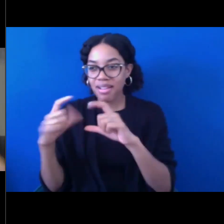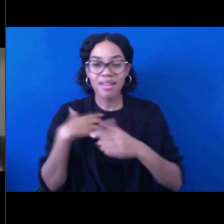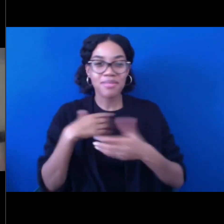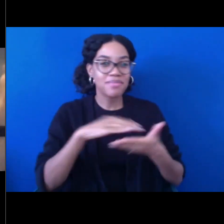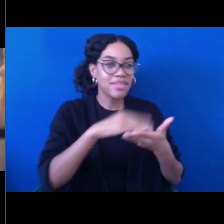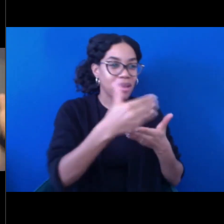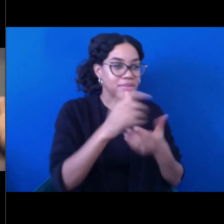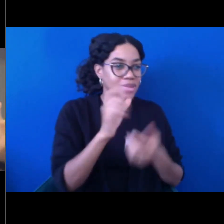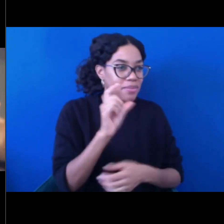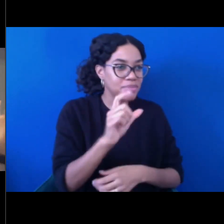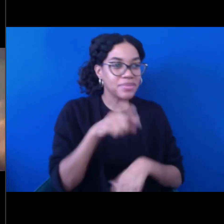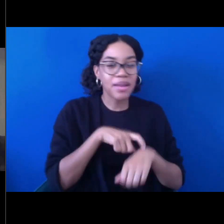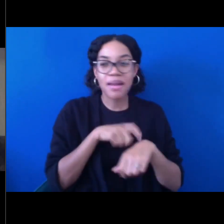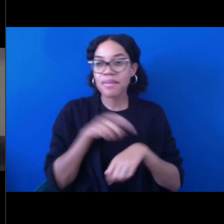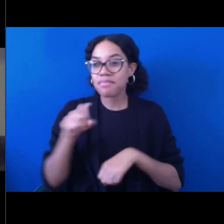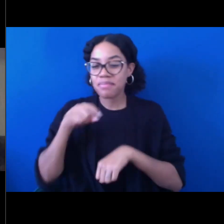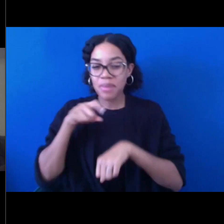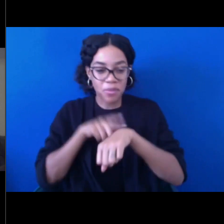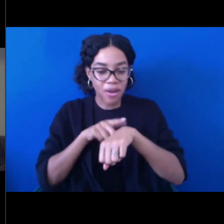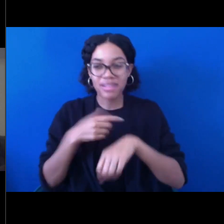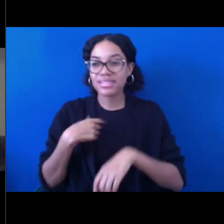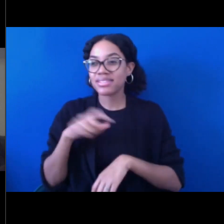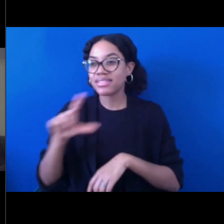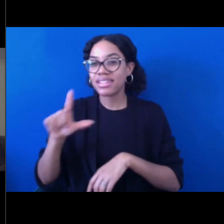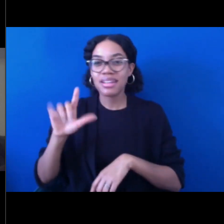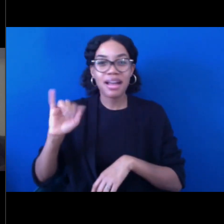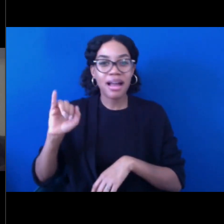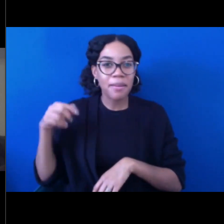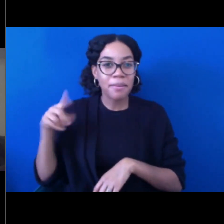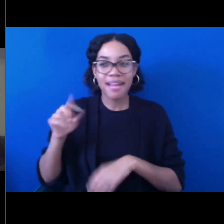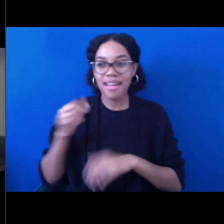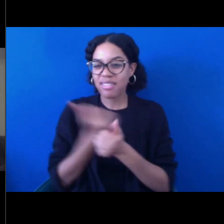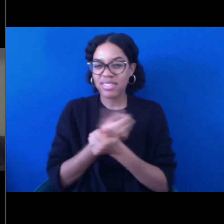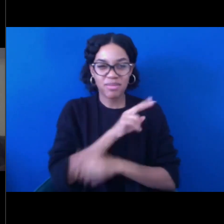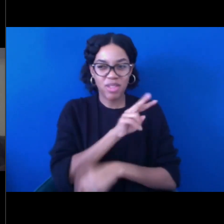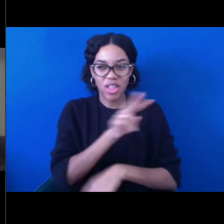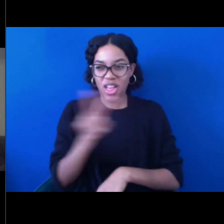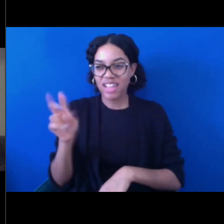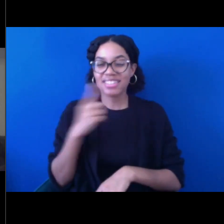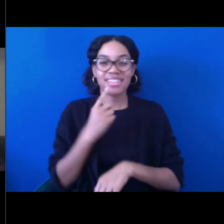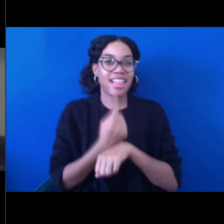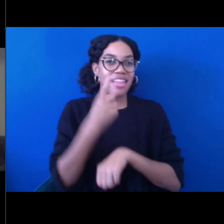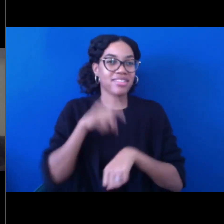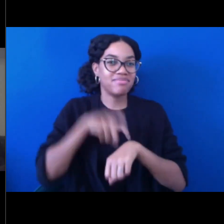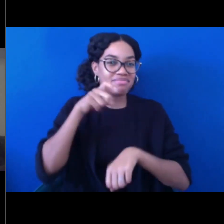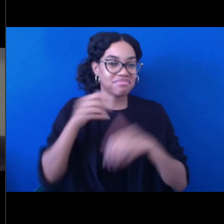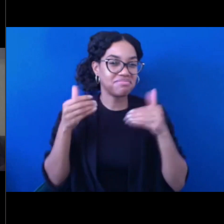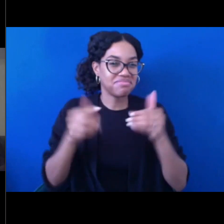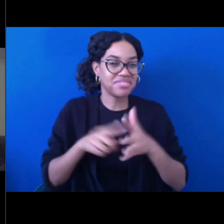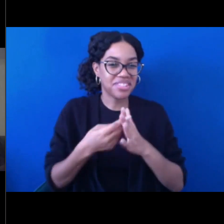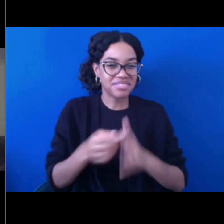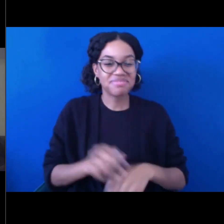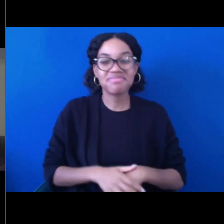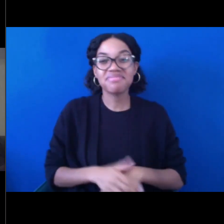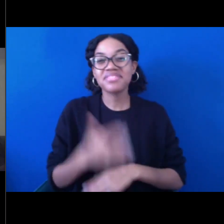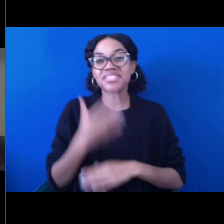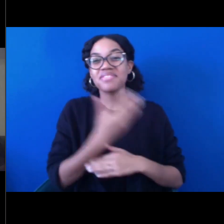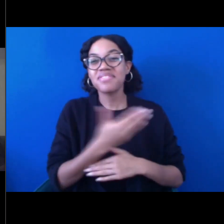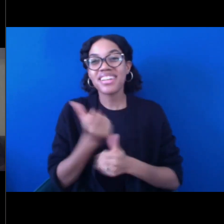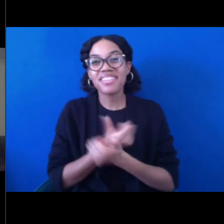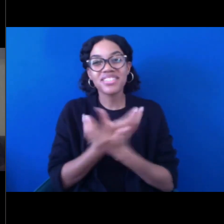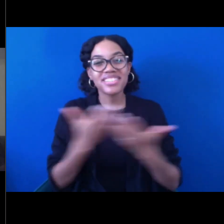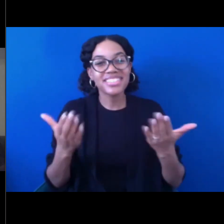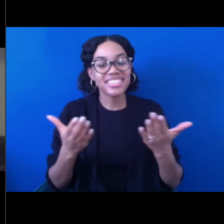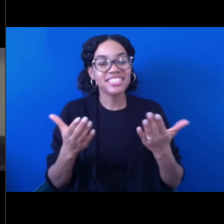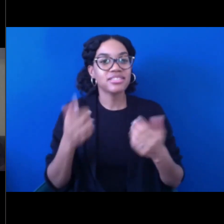phone, my watch, etc., says 11 a.m. So let's get this done. Morning, everybody. For those who are just now coming in,